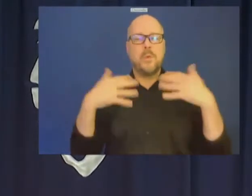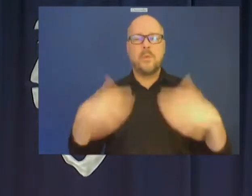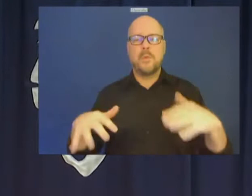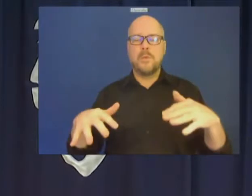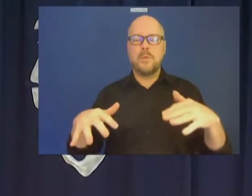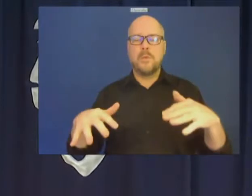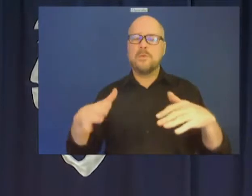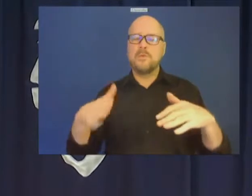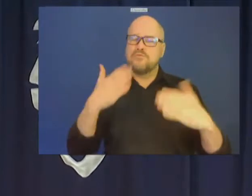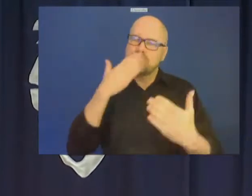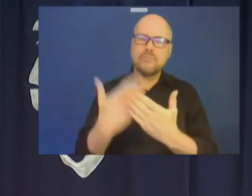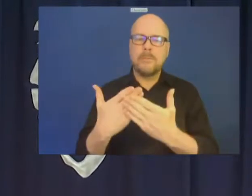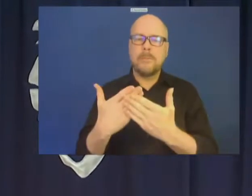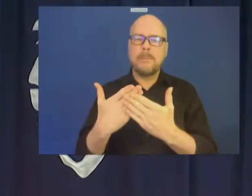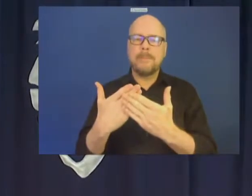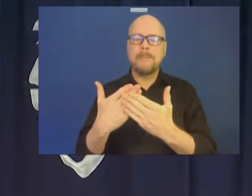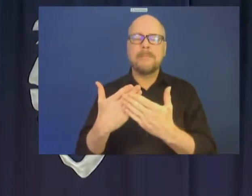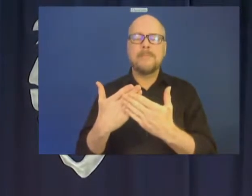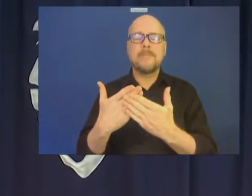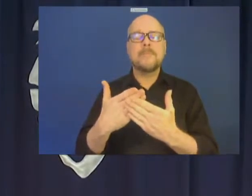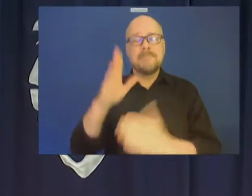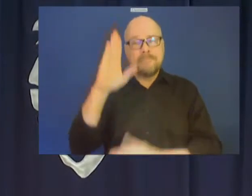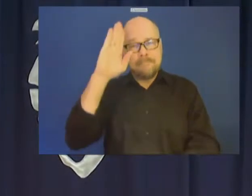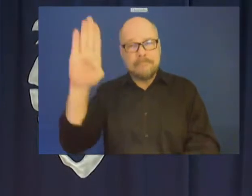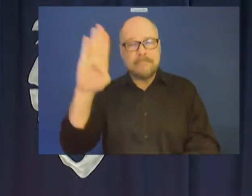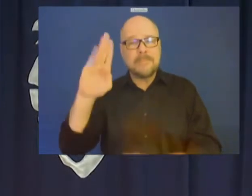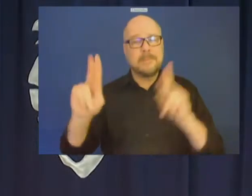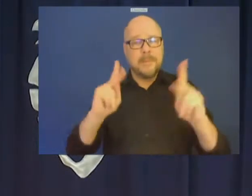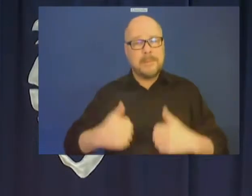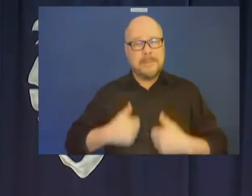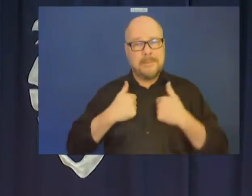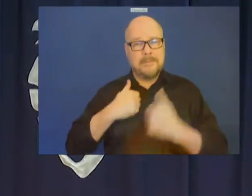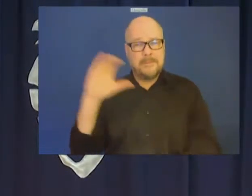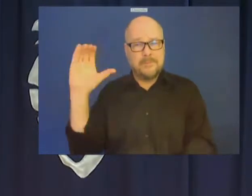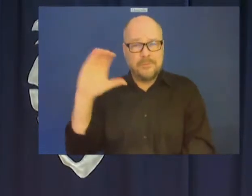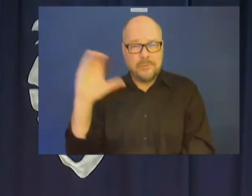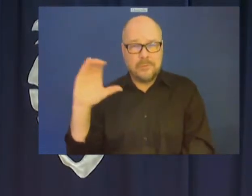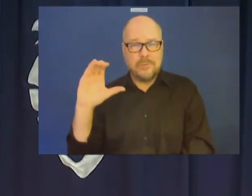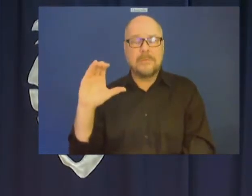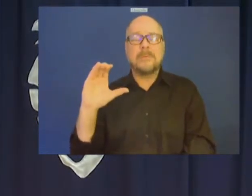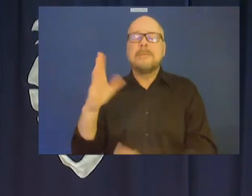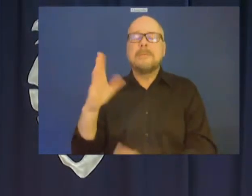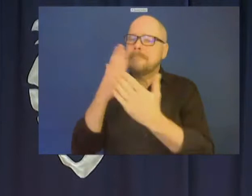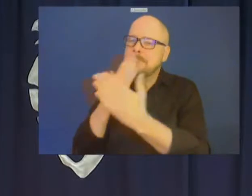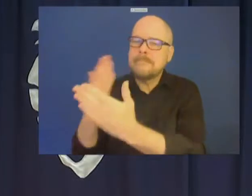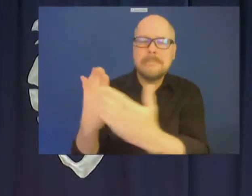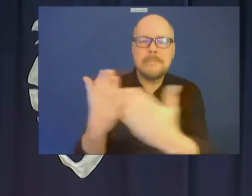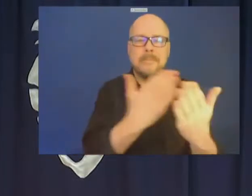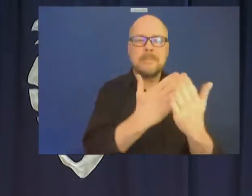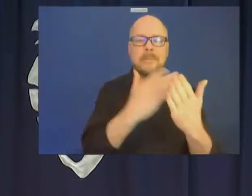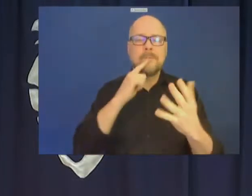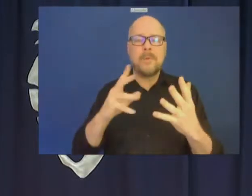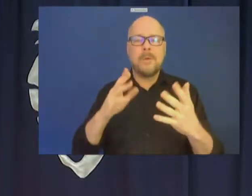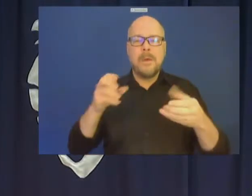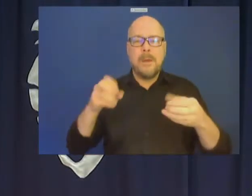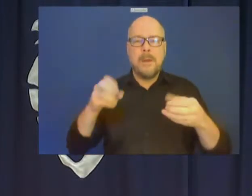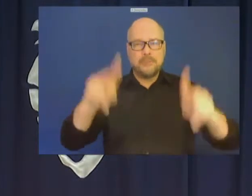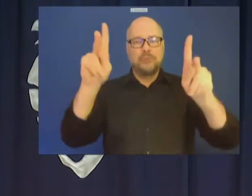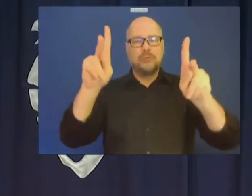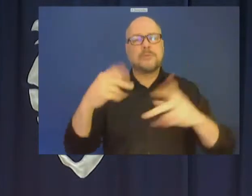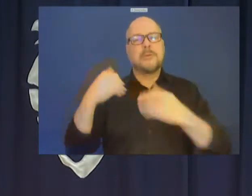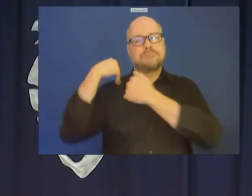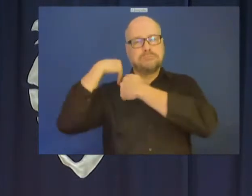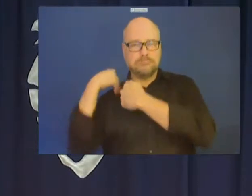Finally, to the citizens of Charlotte and Mecklenburg County, thank you for giving us the opportunity to carry that weight and to serve you. Thank you for placing